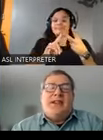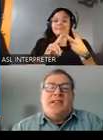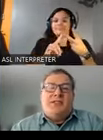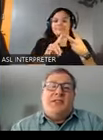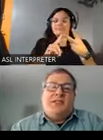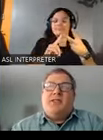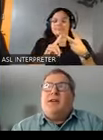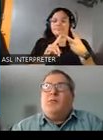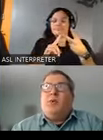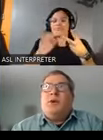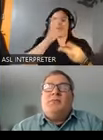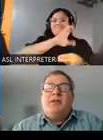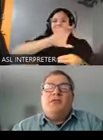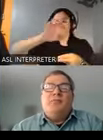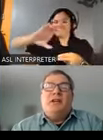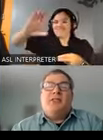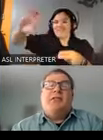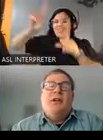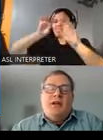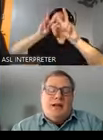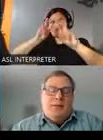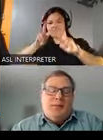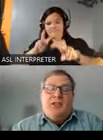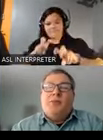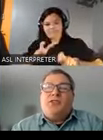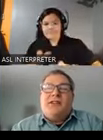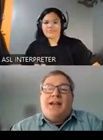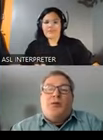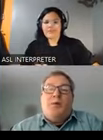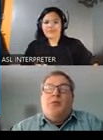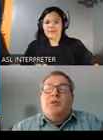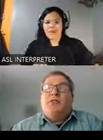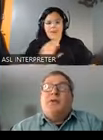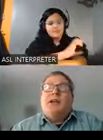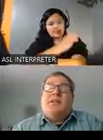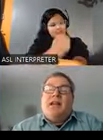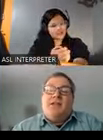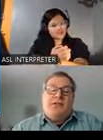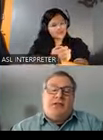justice analyses. We want to be able to measure and put numbers on how well we're